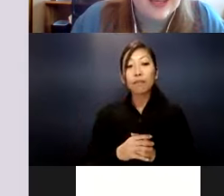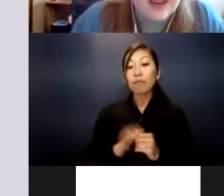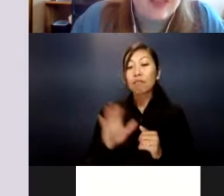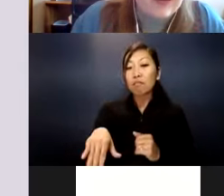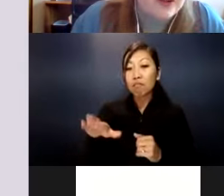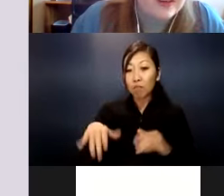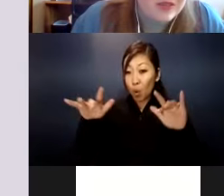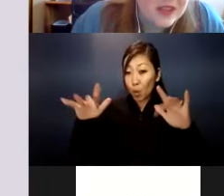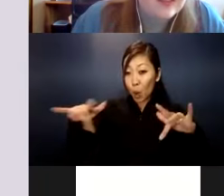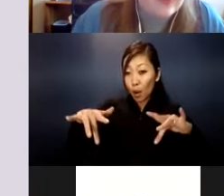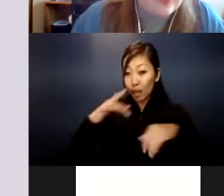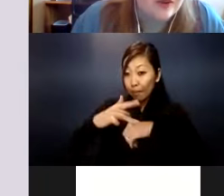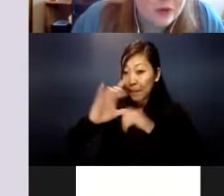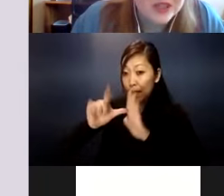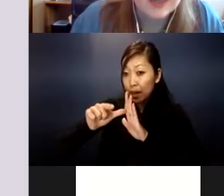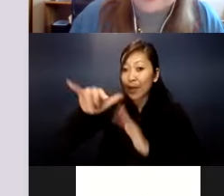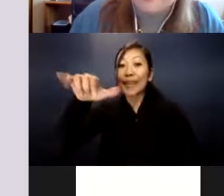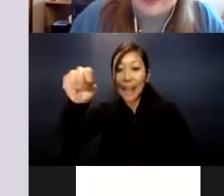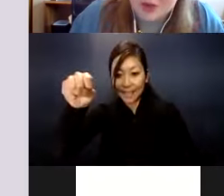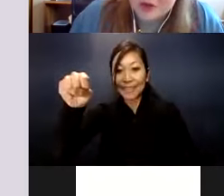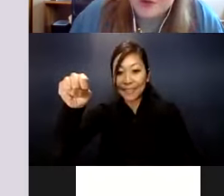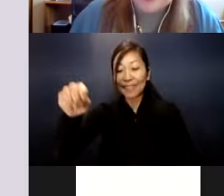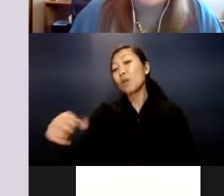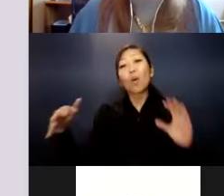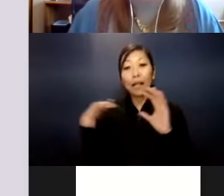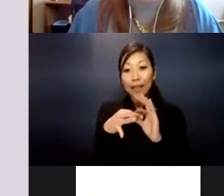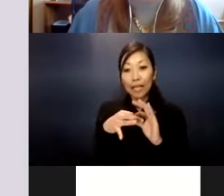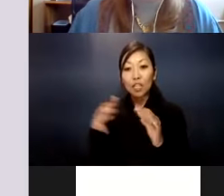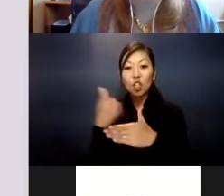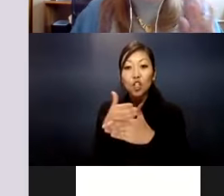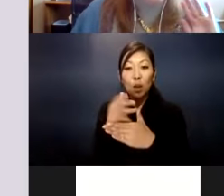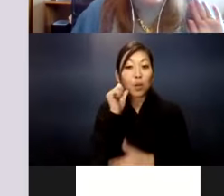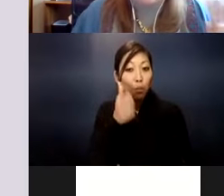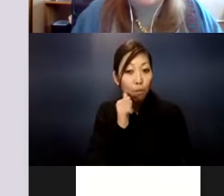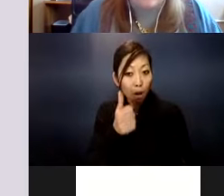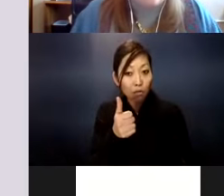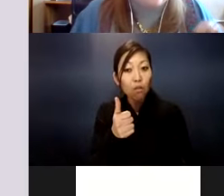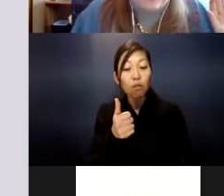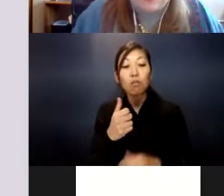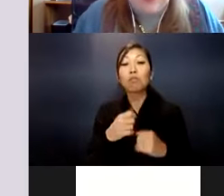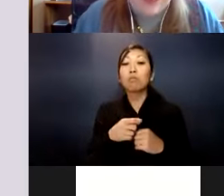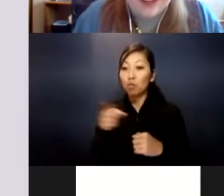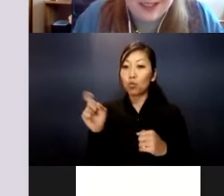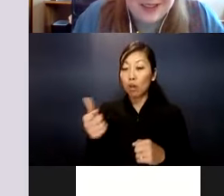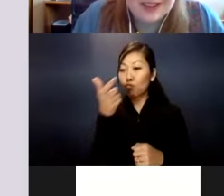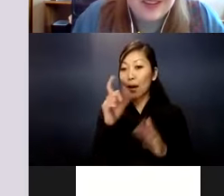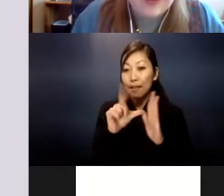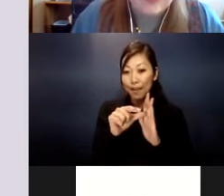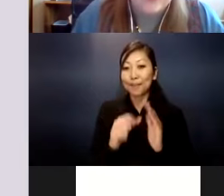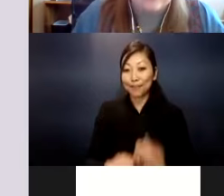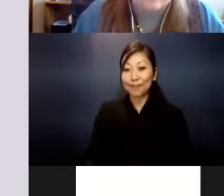later. Yes, you will get a link to the recording tomorrow. So yes, you're not going to miss